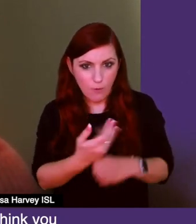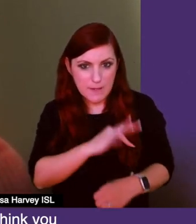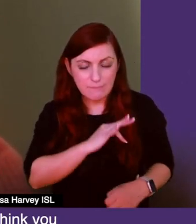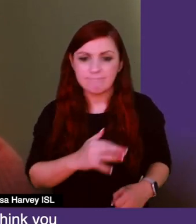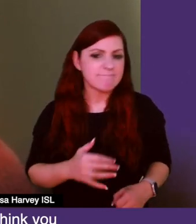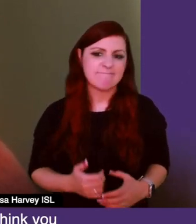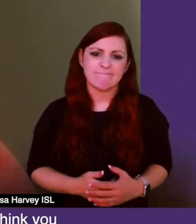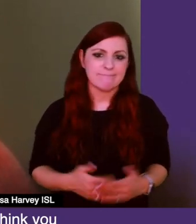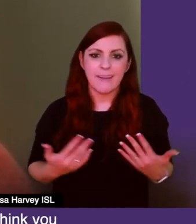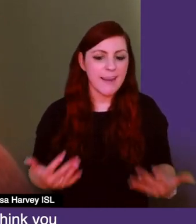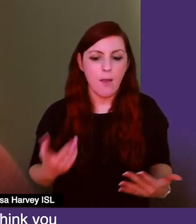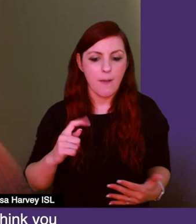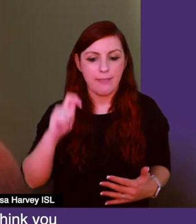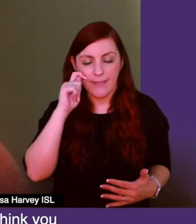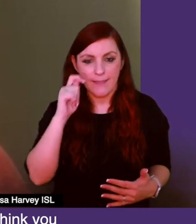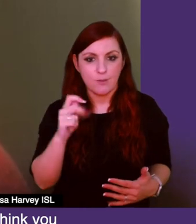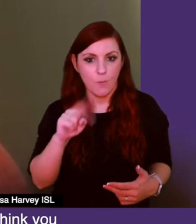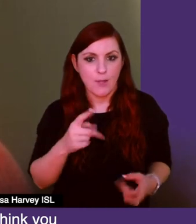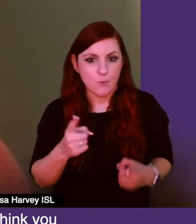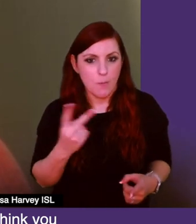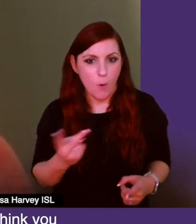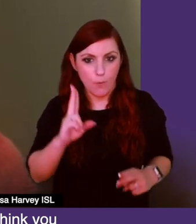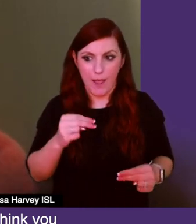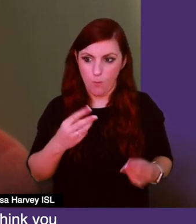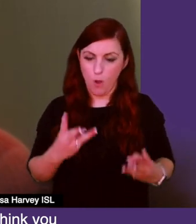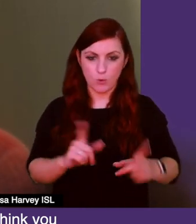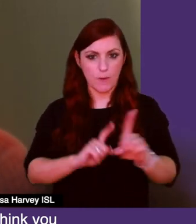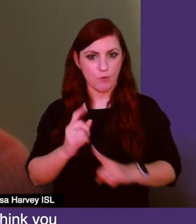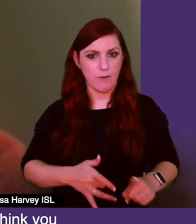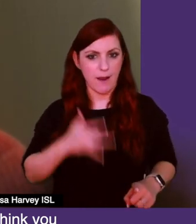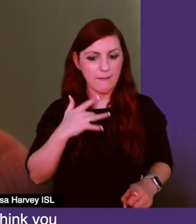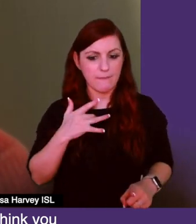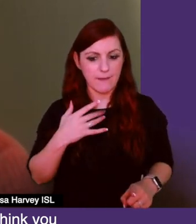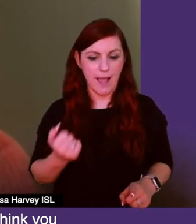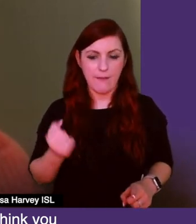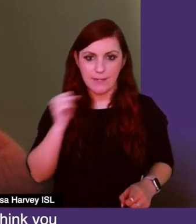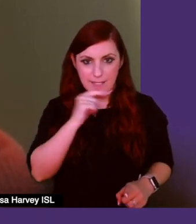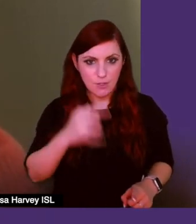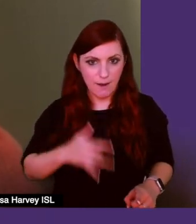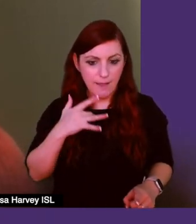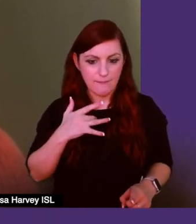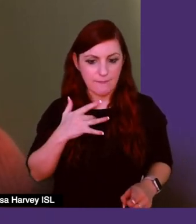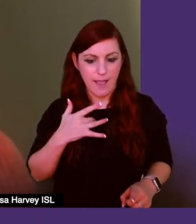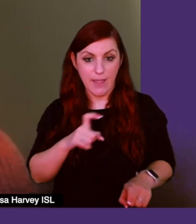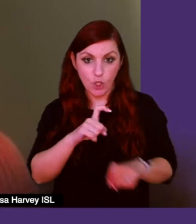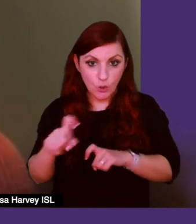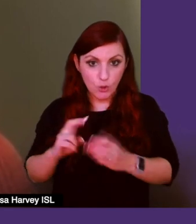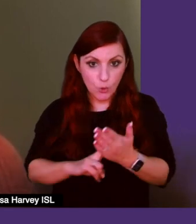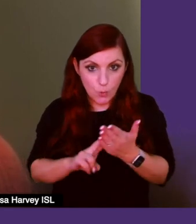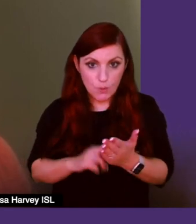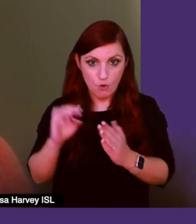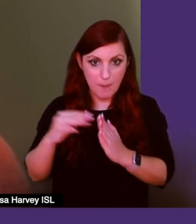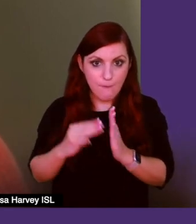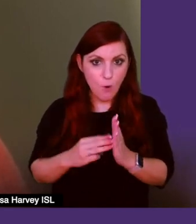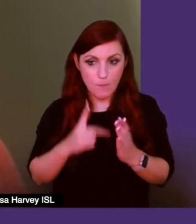Whereas now I think you can do both. You can want to better your life and have an easier life and use the platform